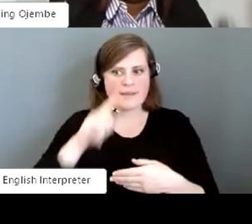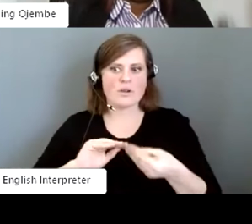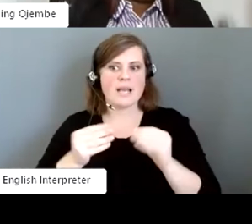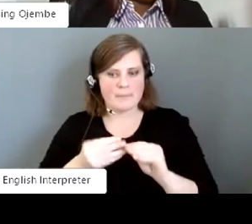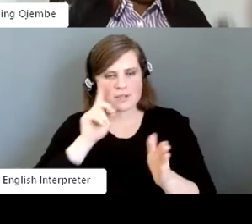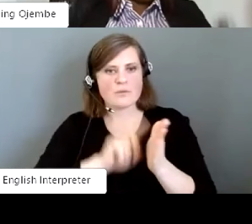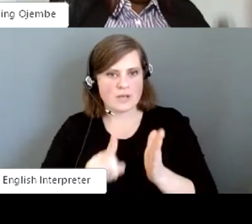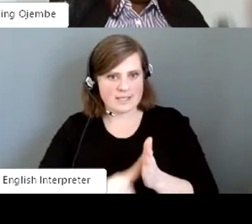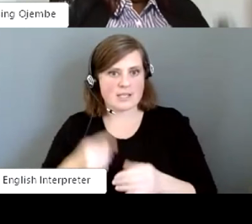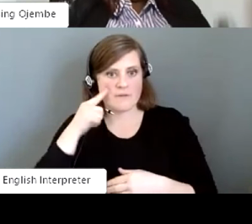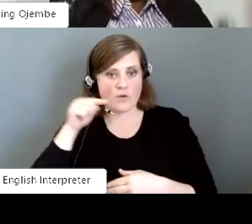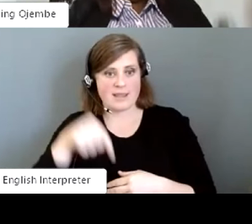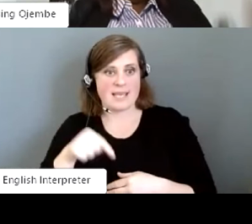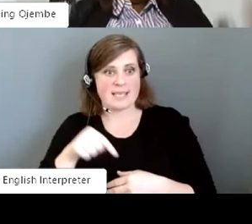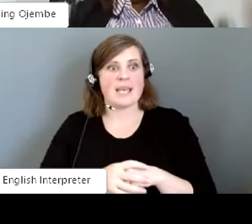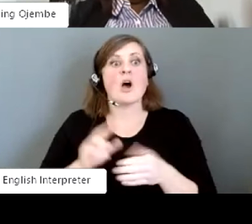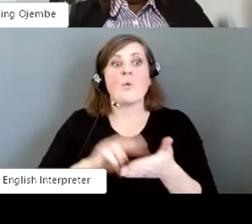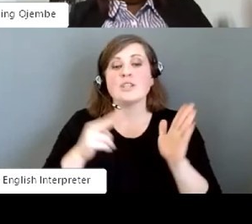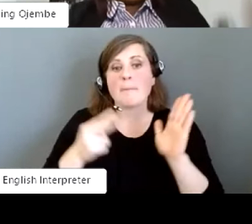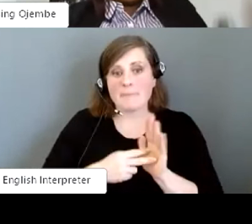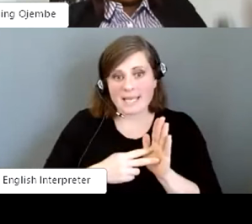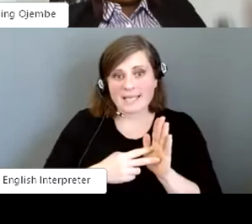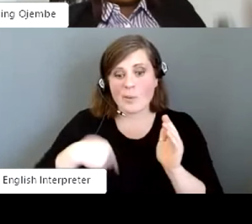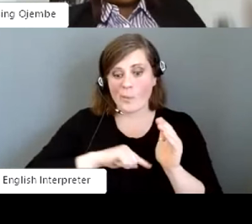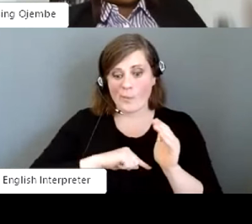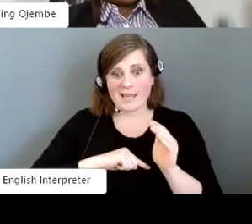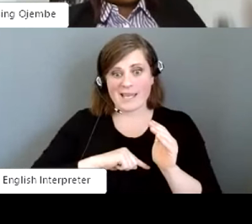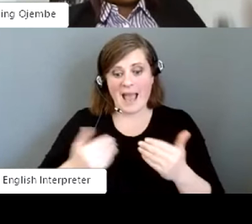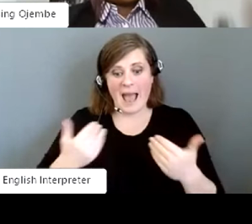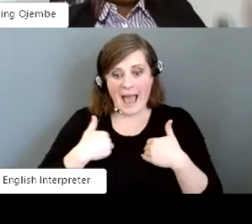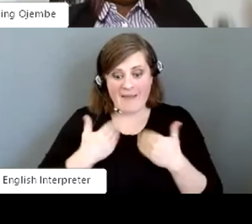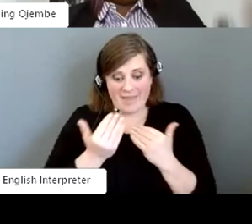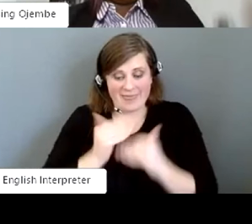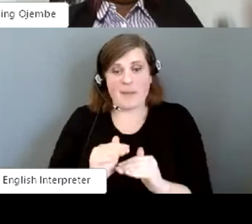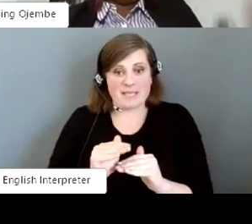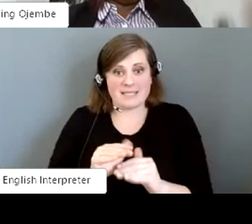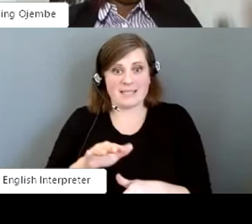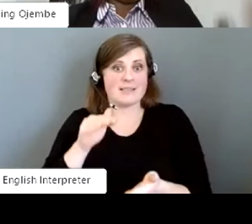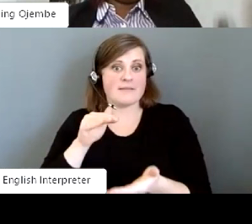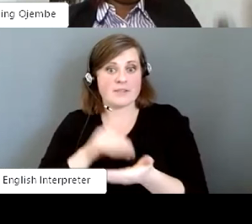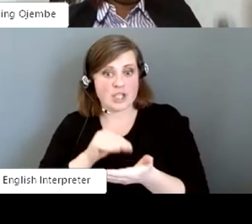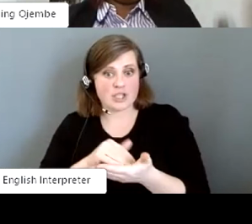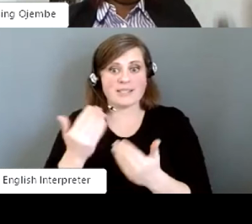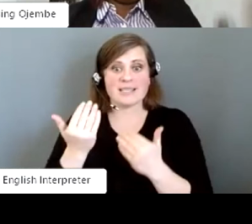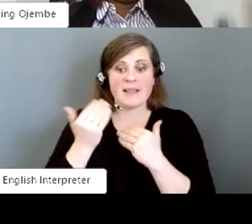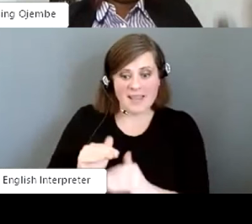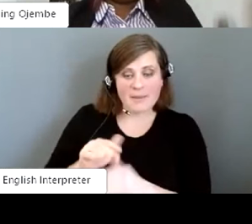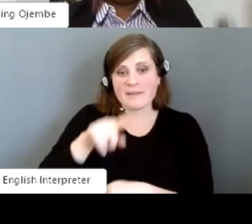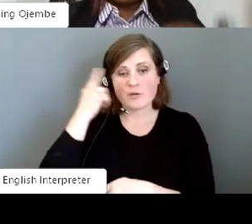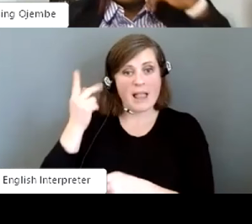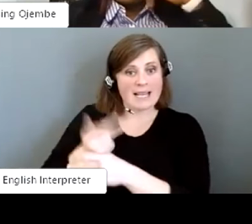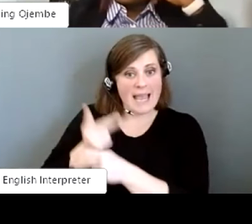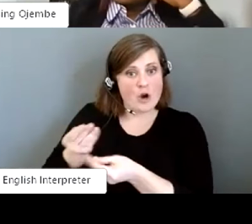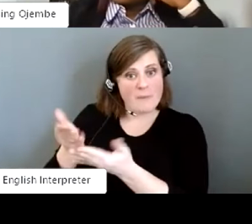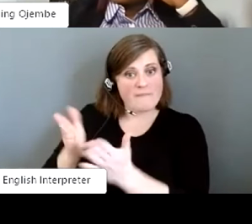and this itself actually leads to the fact that we have limited number of Black physicians or Black healthcare providers,